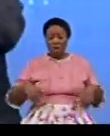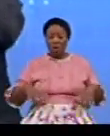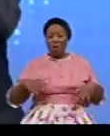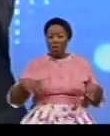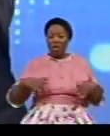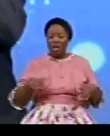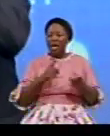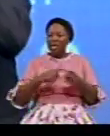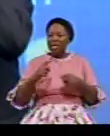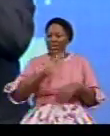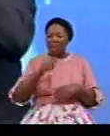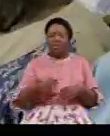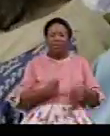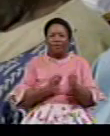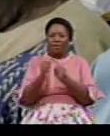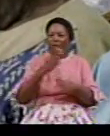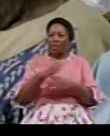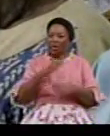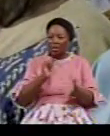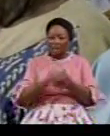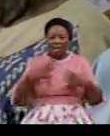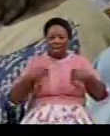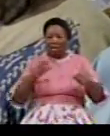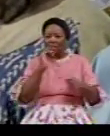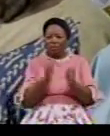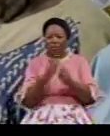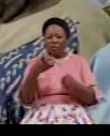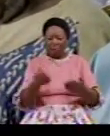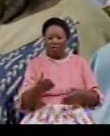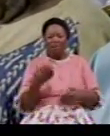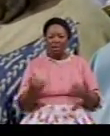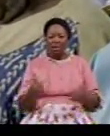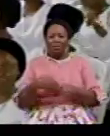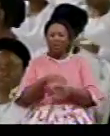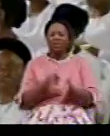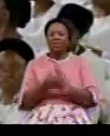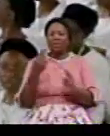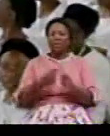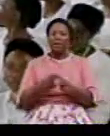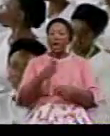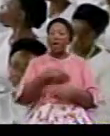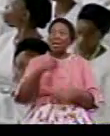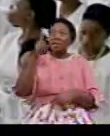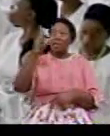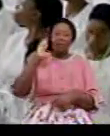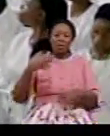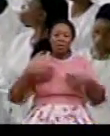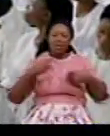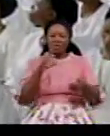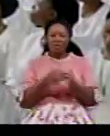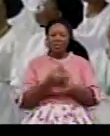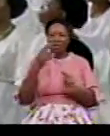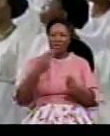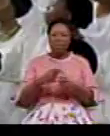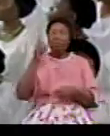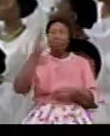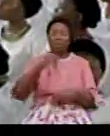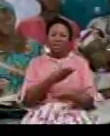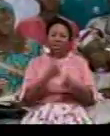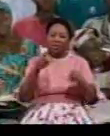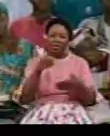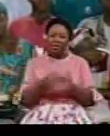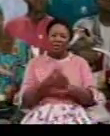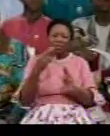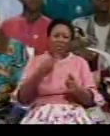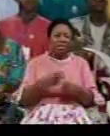come to the Lord, before you come for the salvation, red, danger,